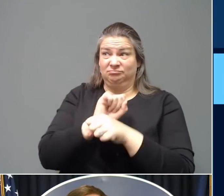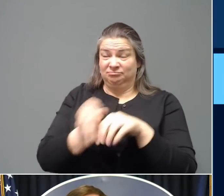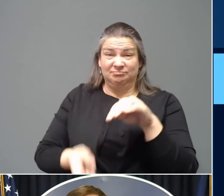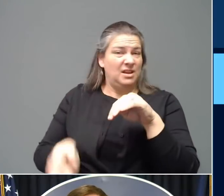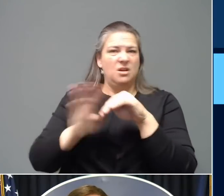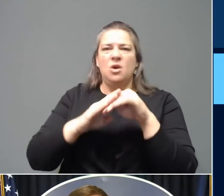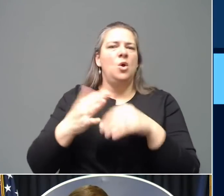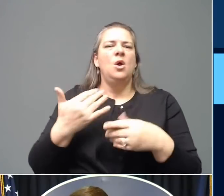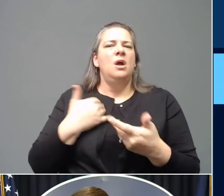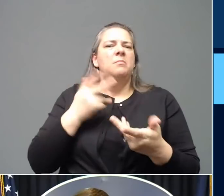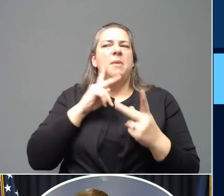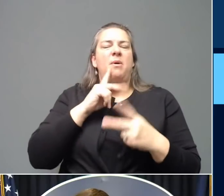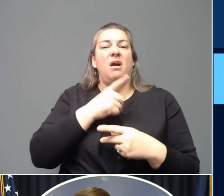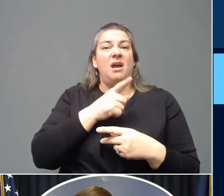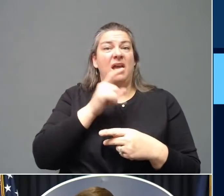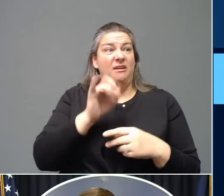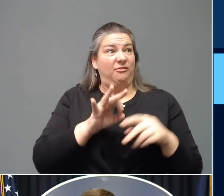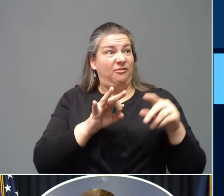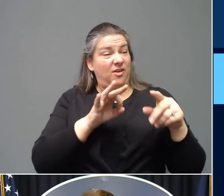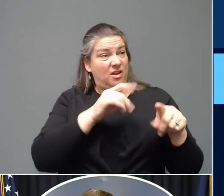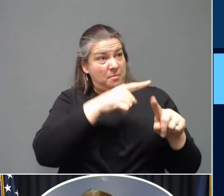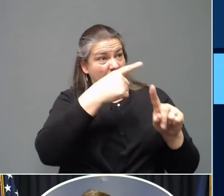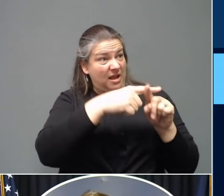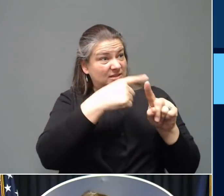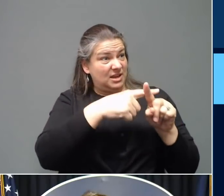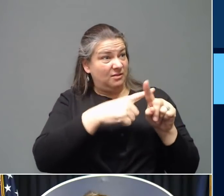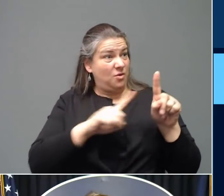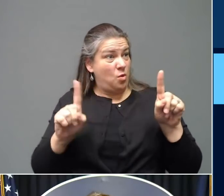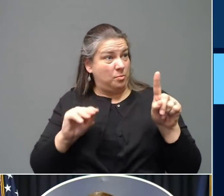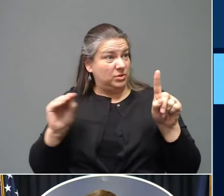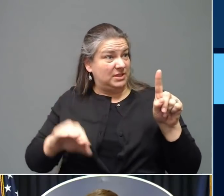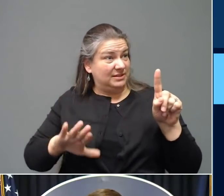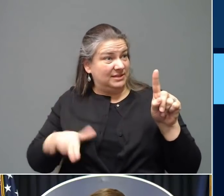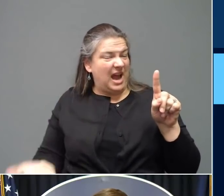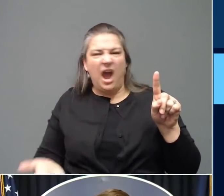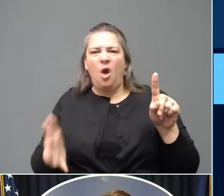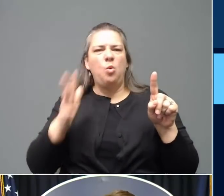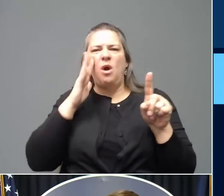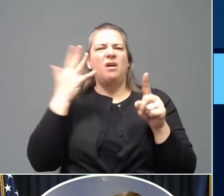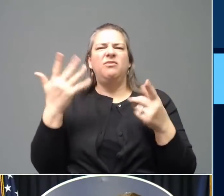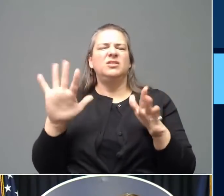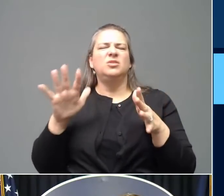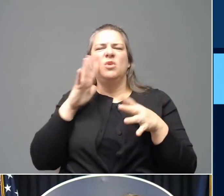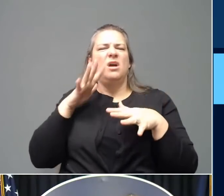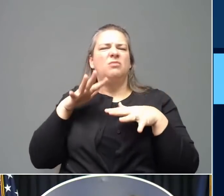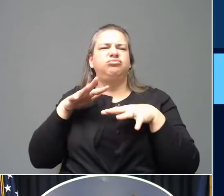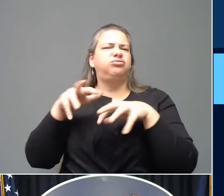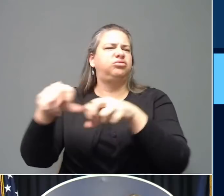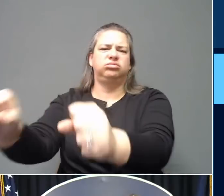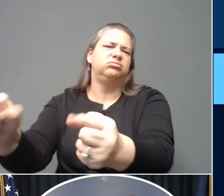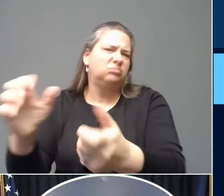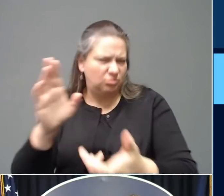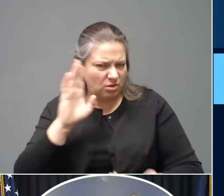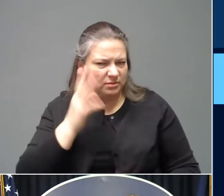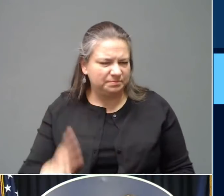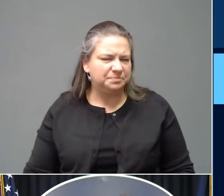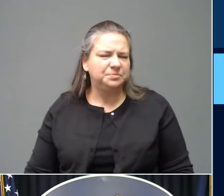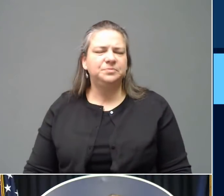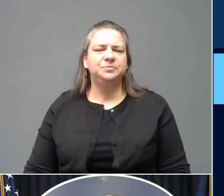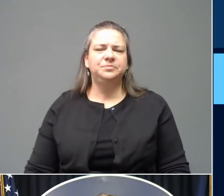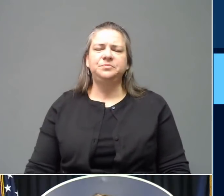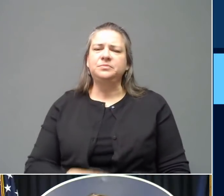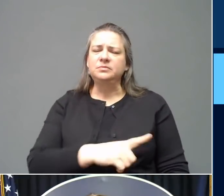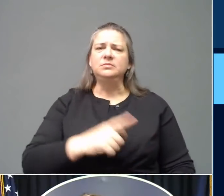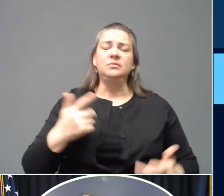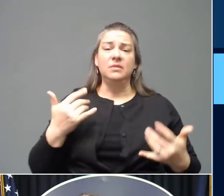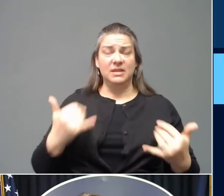we will see more death and more devastation. Next piece they talk about is that aggressive mitigation must